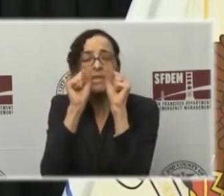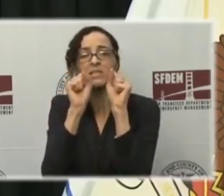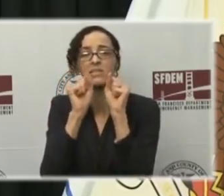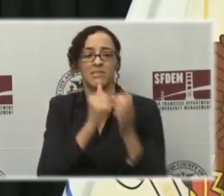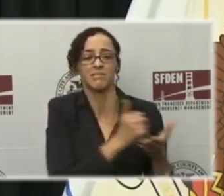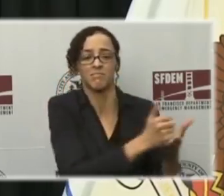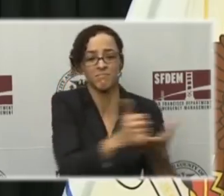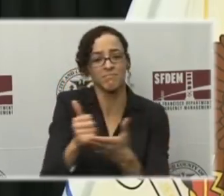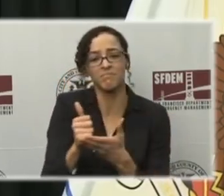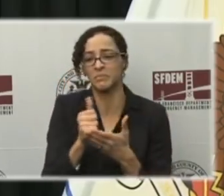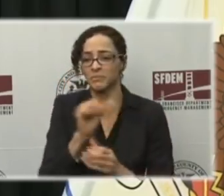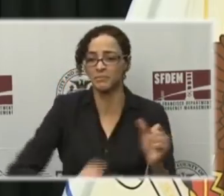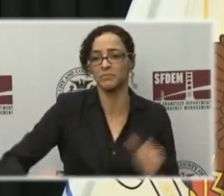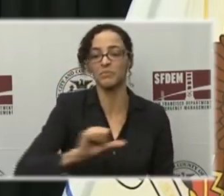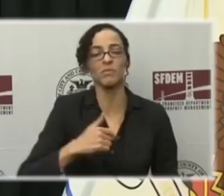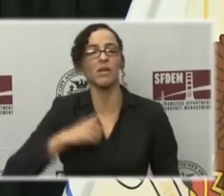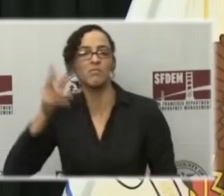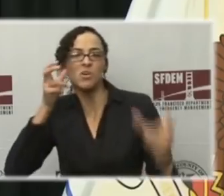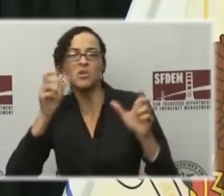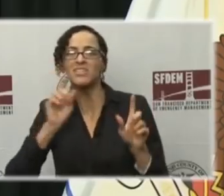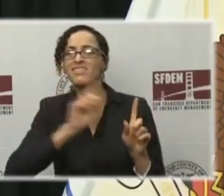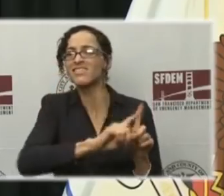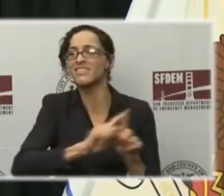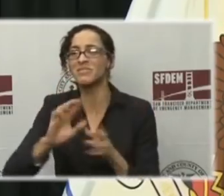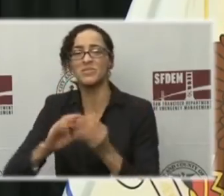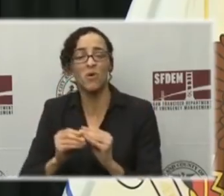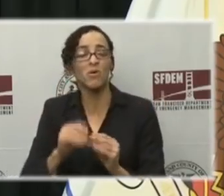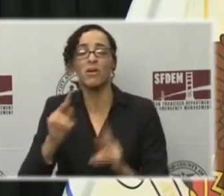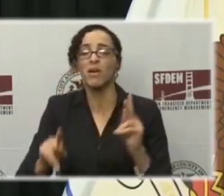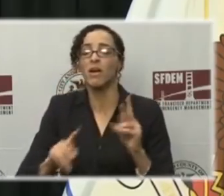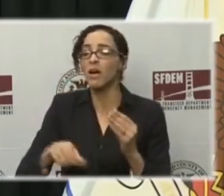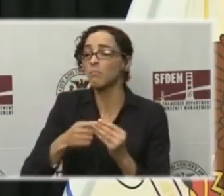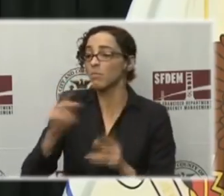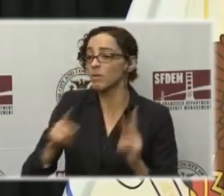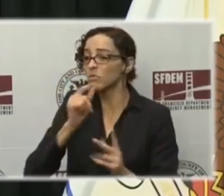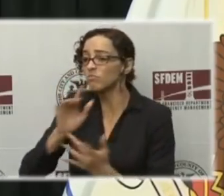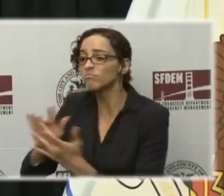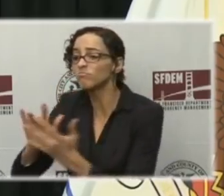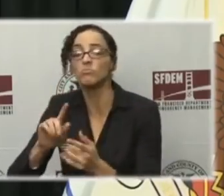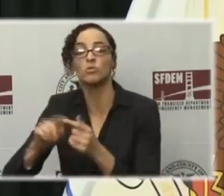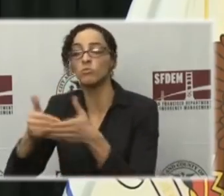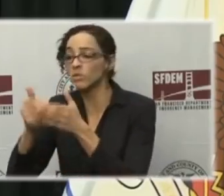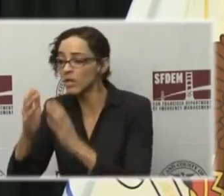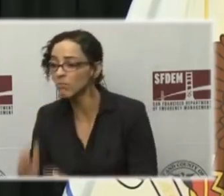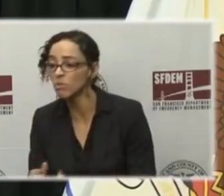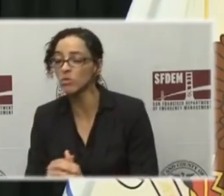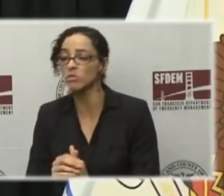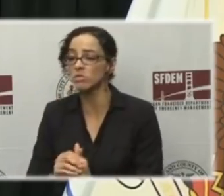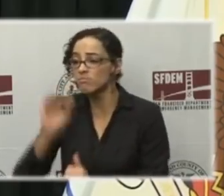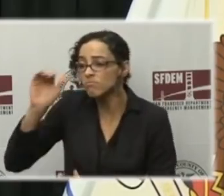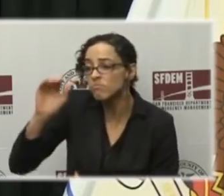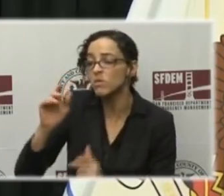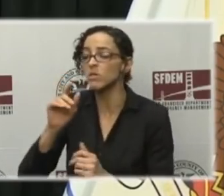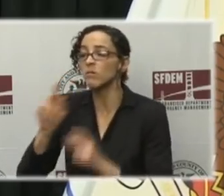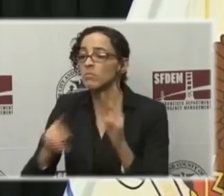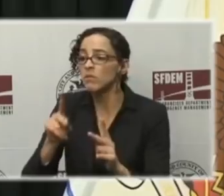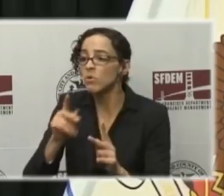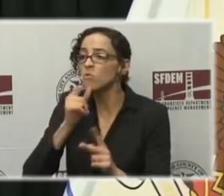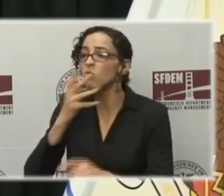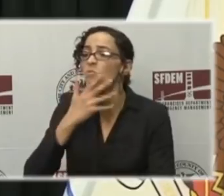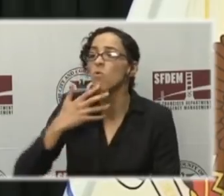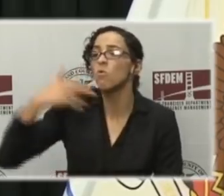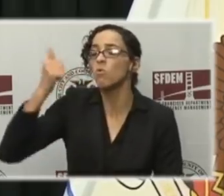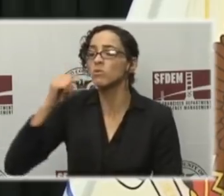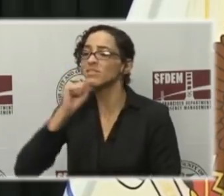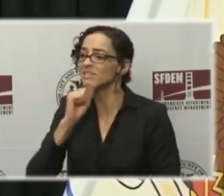people identifying elderly people that they know need help and just dropping off groceries, folks just really stepping up and